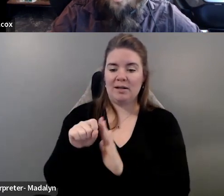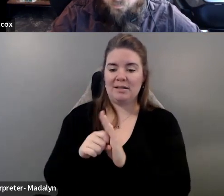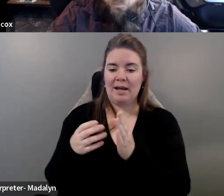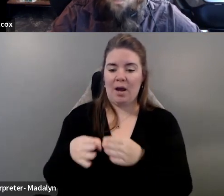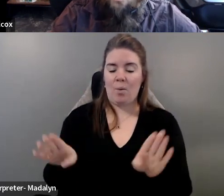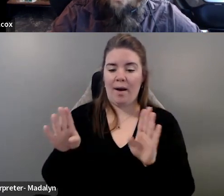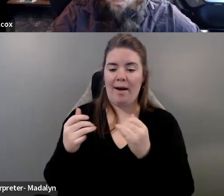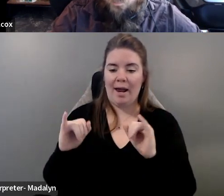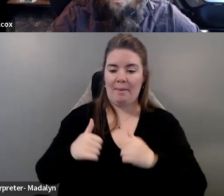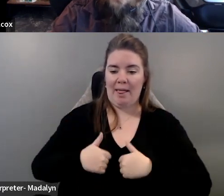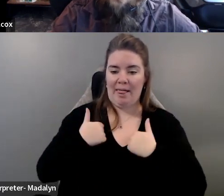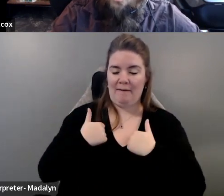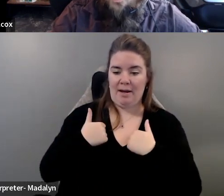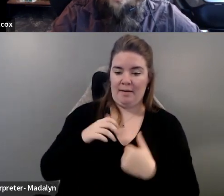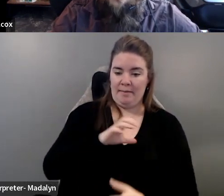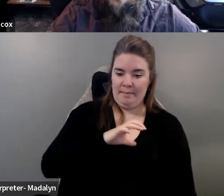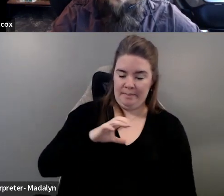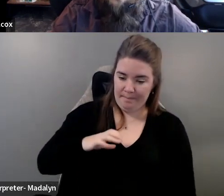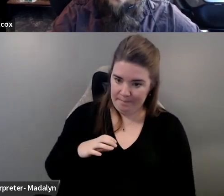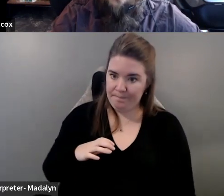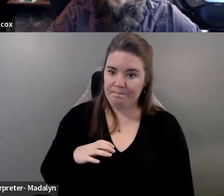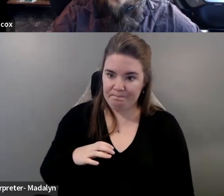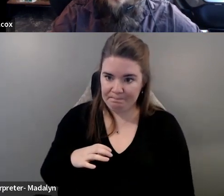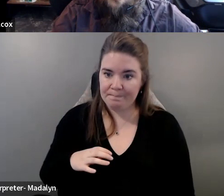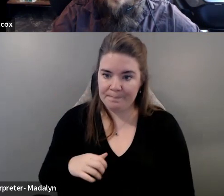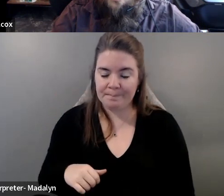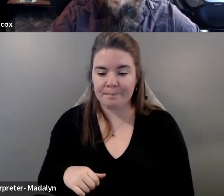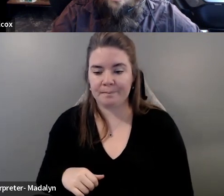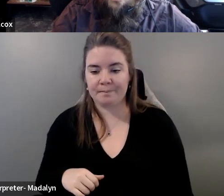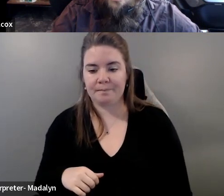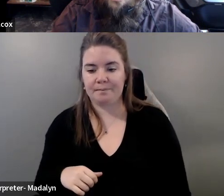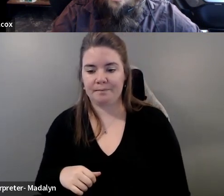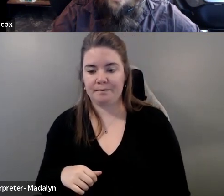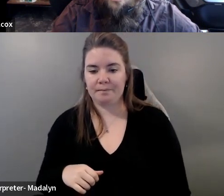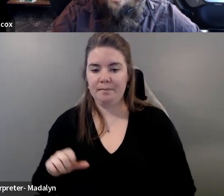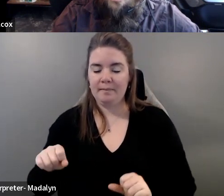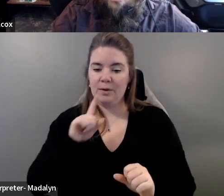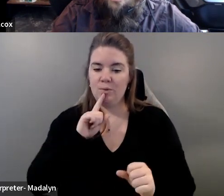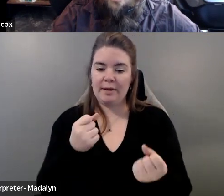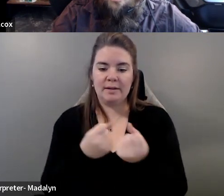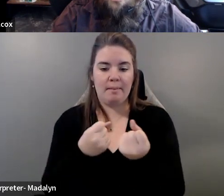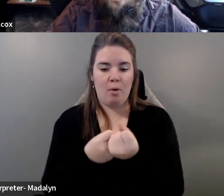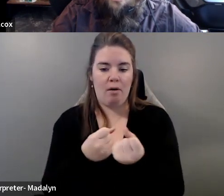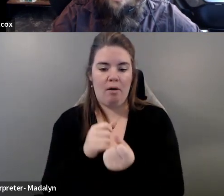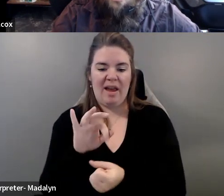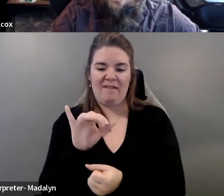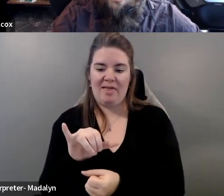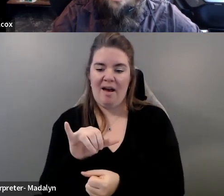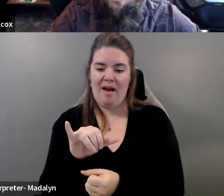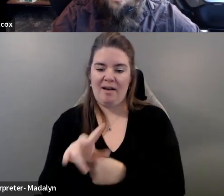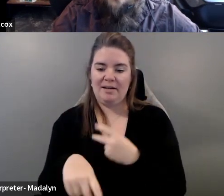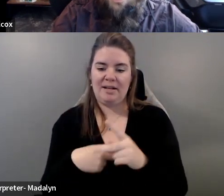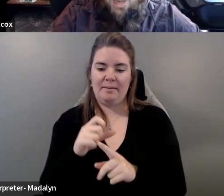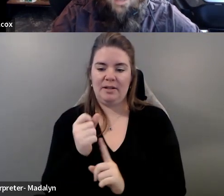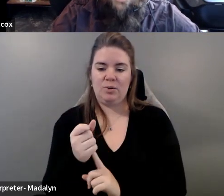Councils, because they, are folks who are in the mix and could be supportive in a situation like that. So I'm just putting in a